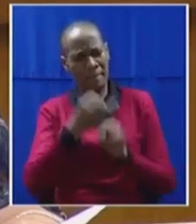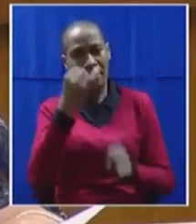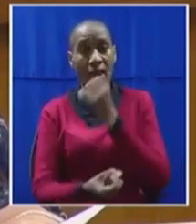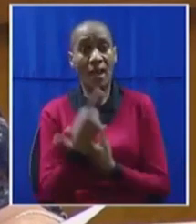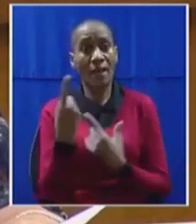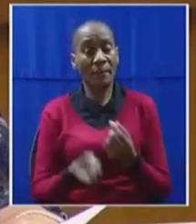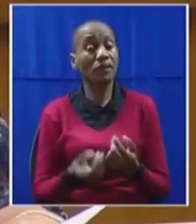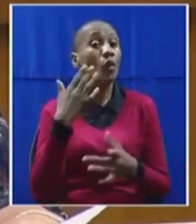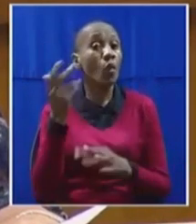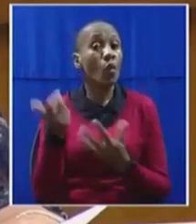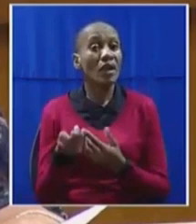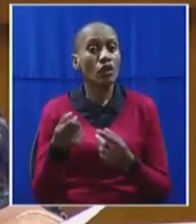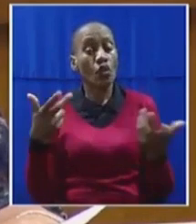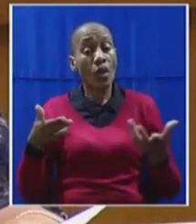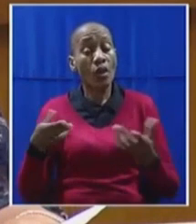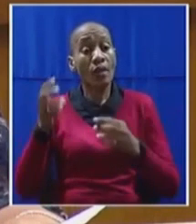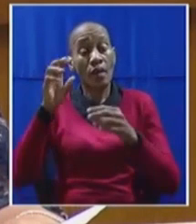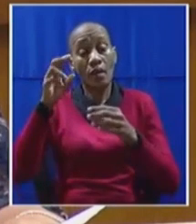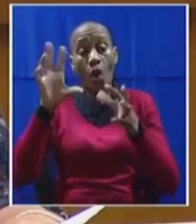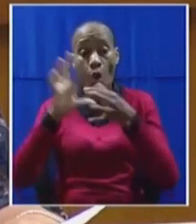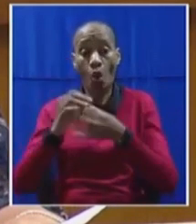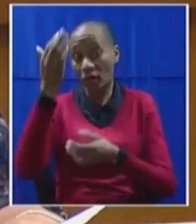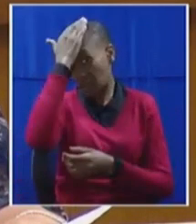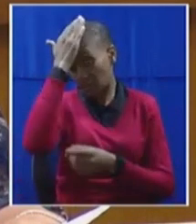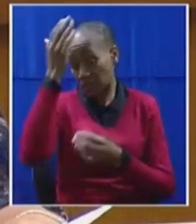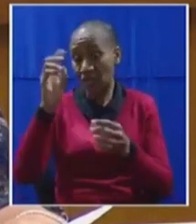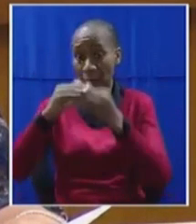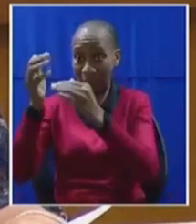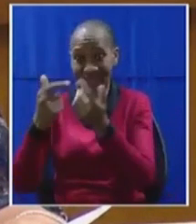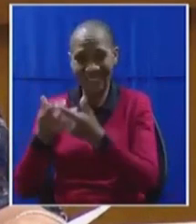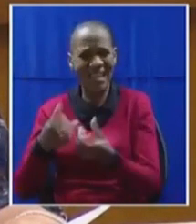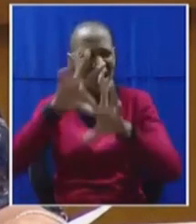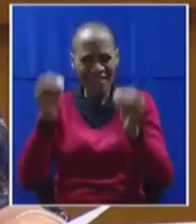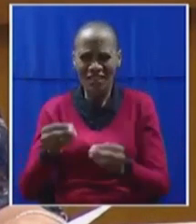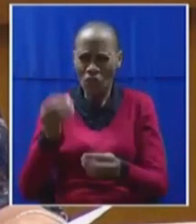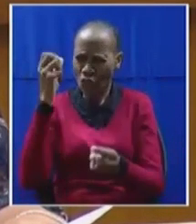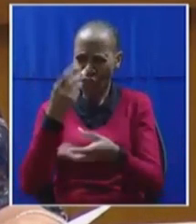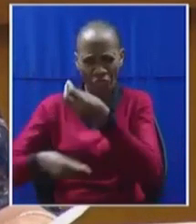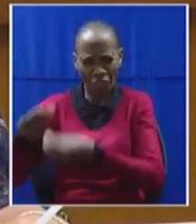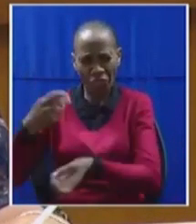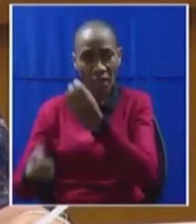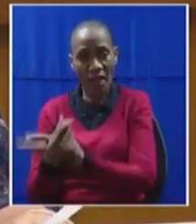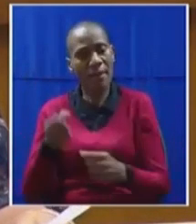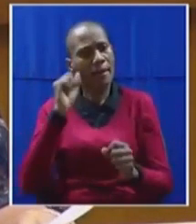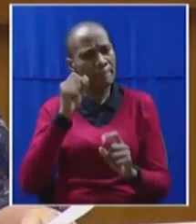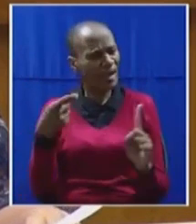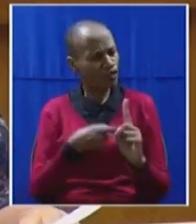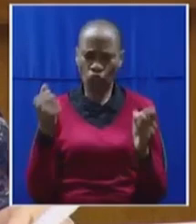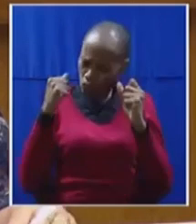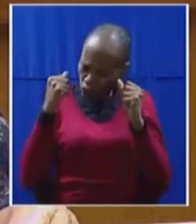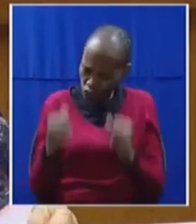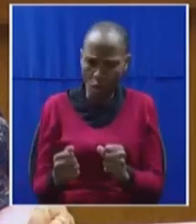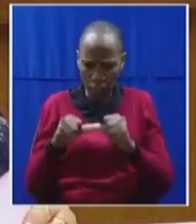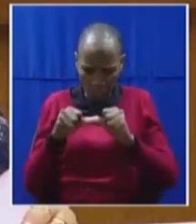the creator of Firepool, the movie. And when the charges were chucked out of court, he returned, rebuilt what had all